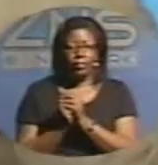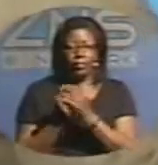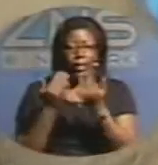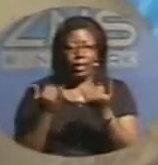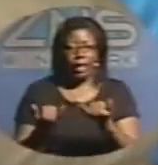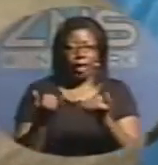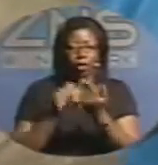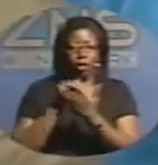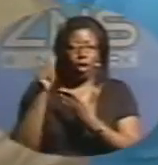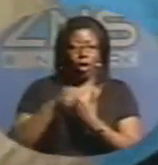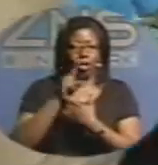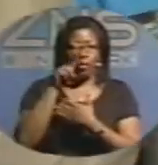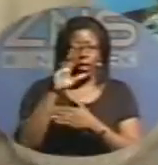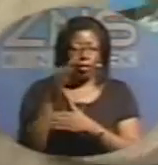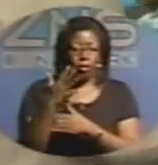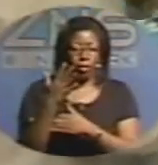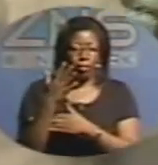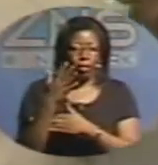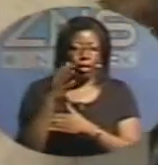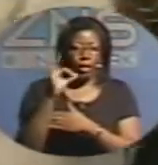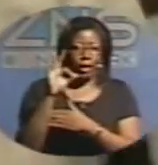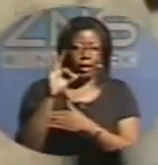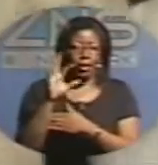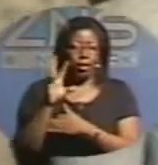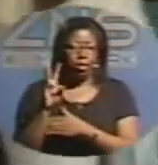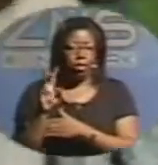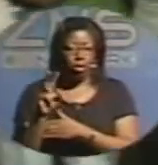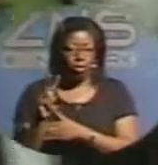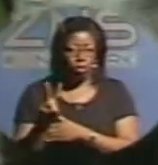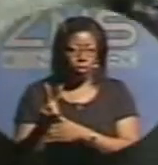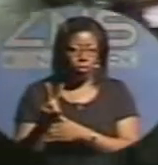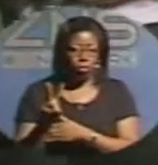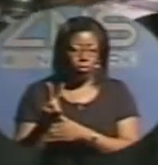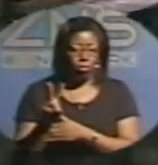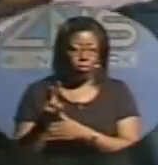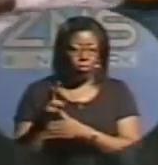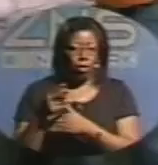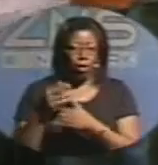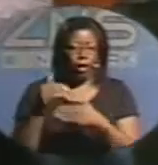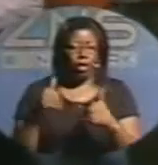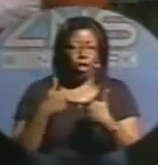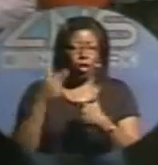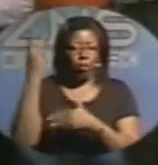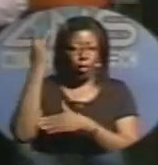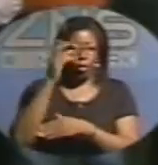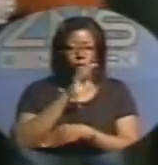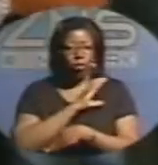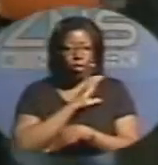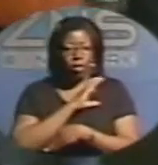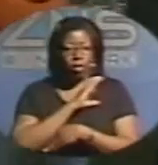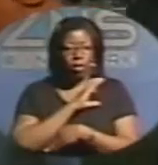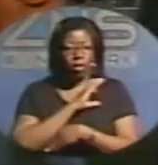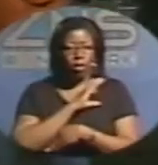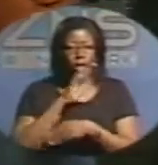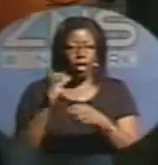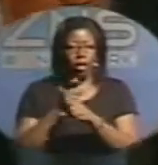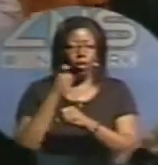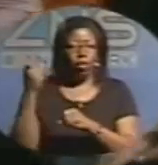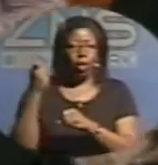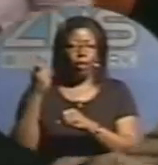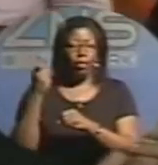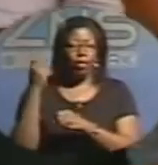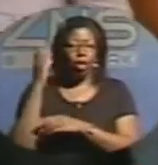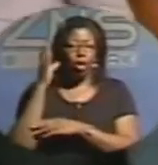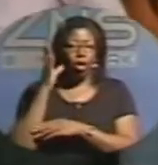Now on August 25th, 1962, 4 days after his 19th birthday, a young Perry Christie, now Prime Minister of the Bahamas, won the bronze medal